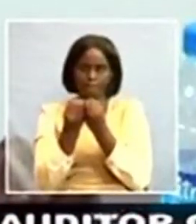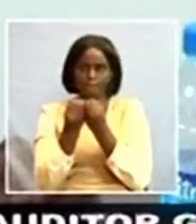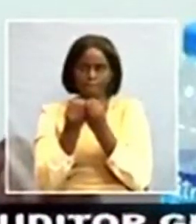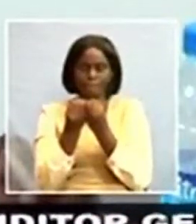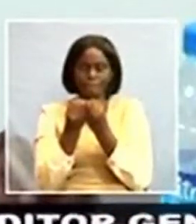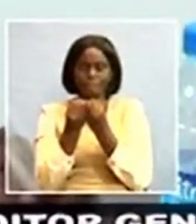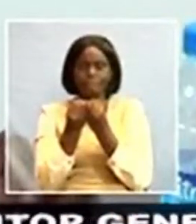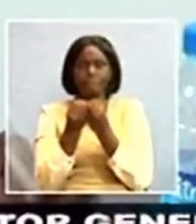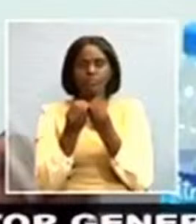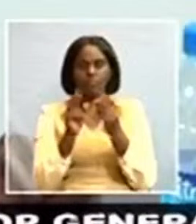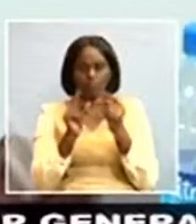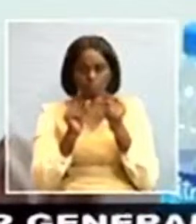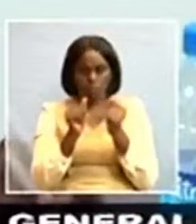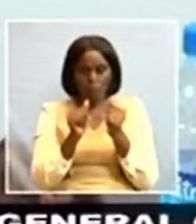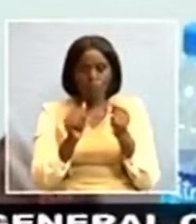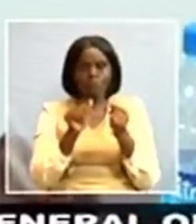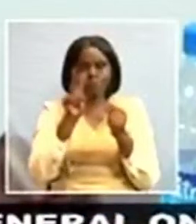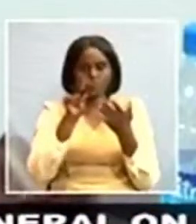totaling